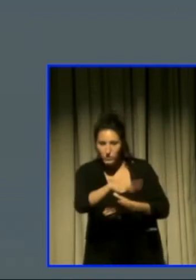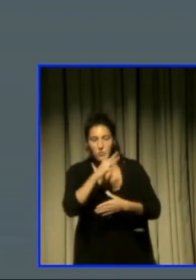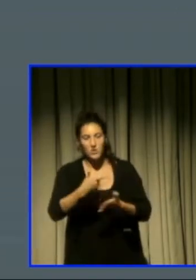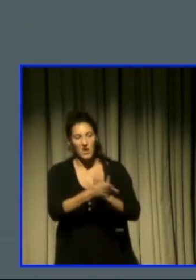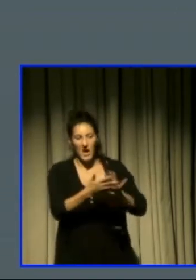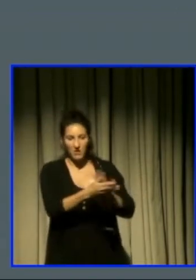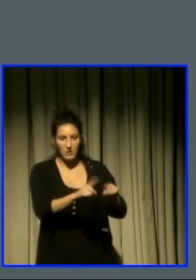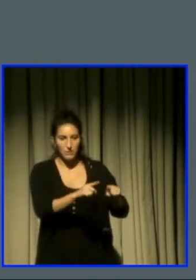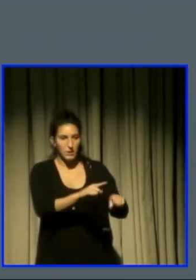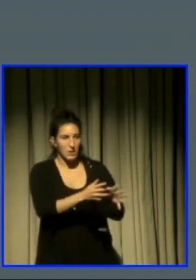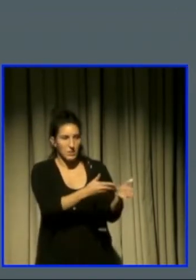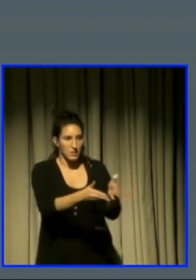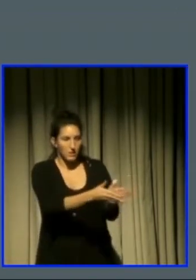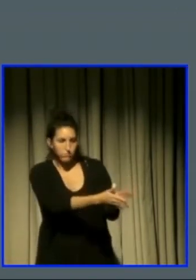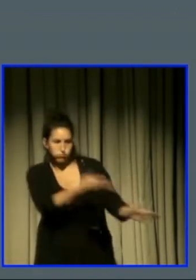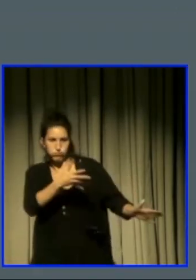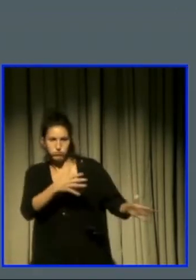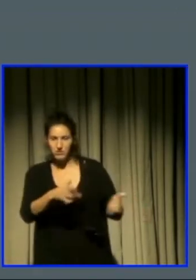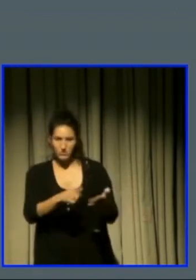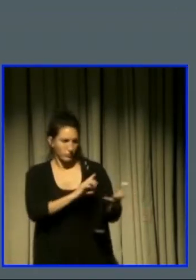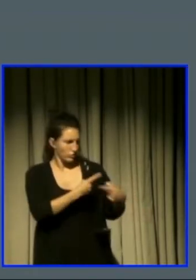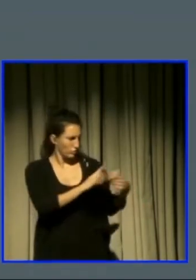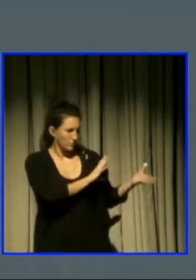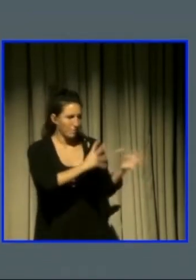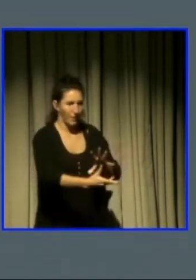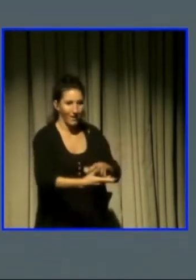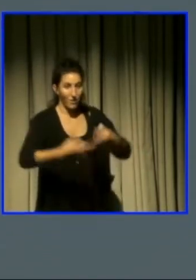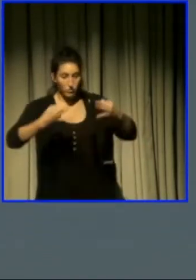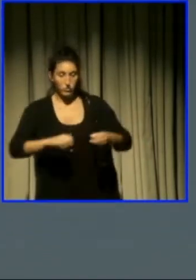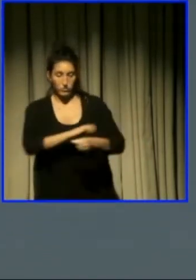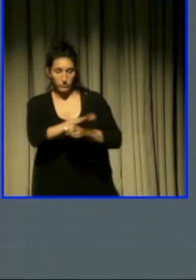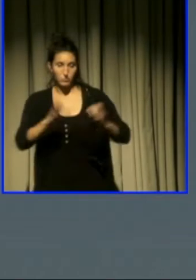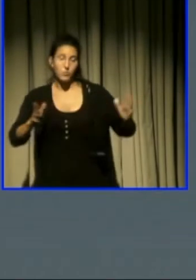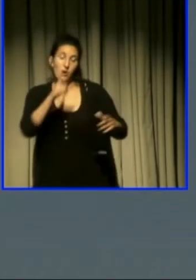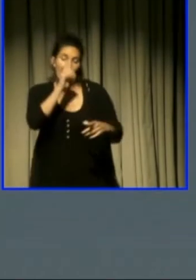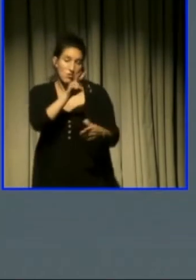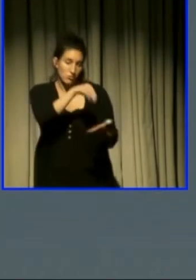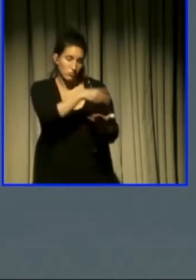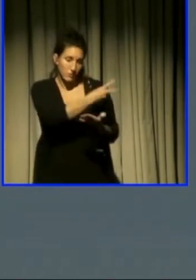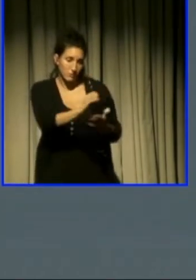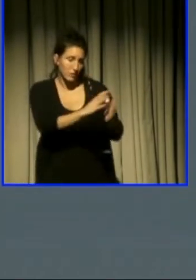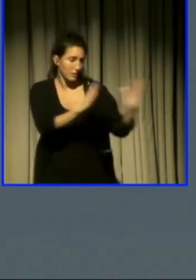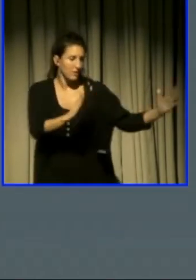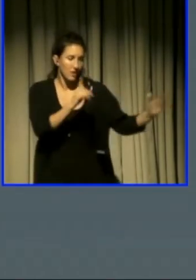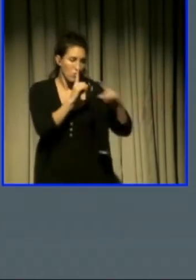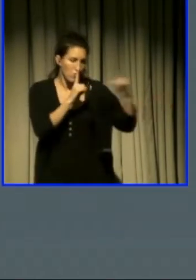and changed. And I think the pandemic, or 2020 rather, has been a very pinnacle year, especially in the technology